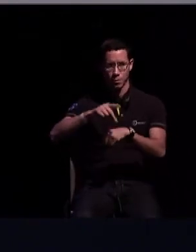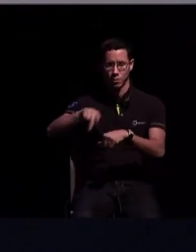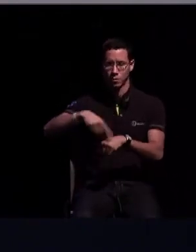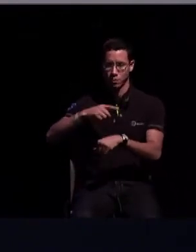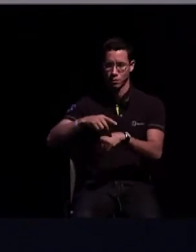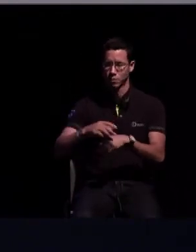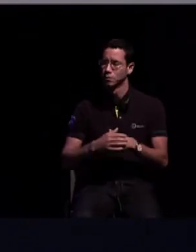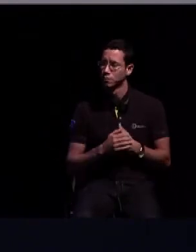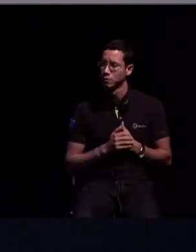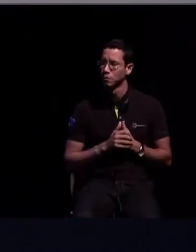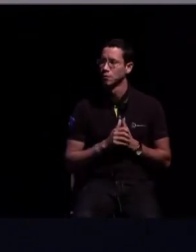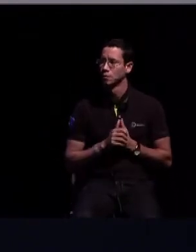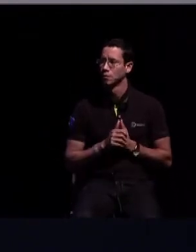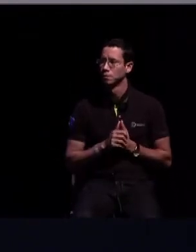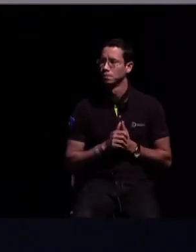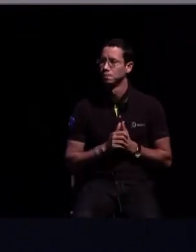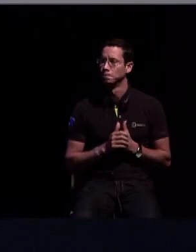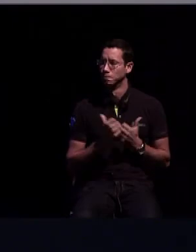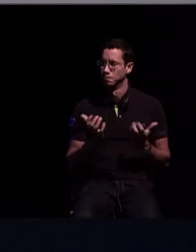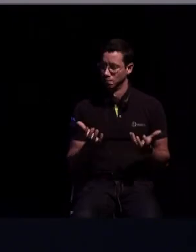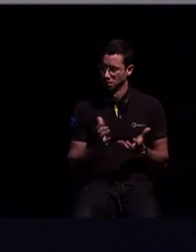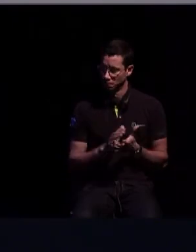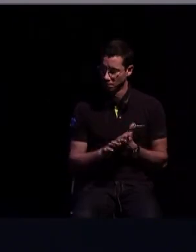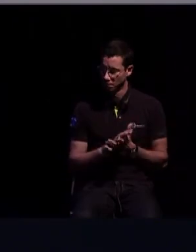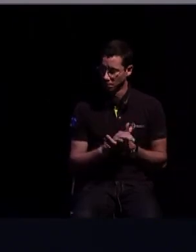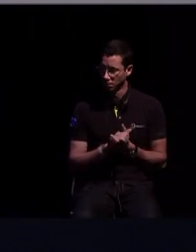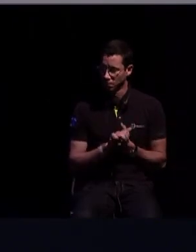Y entonces,